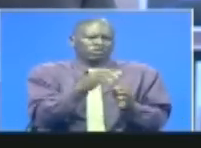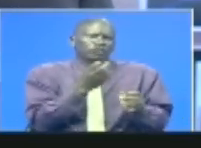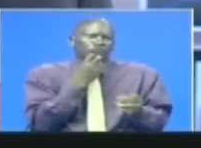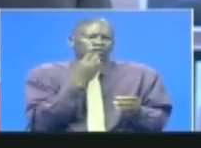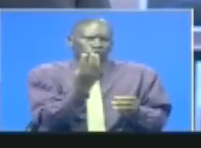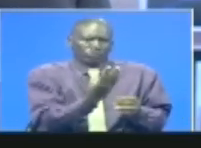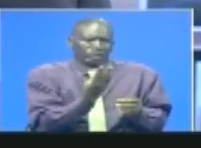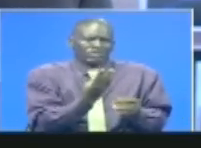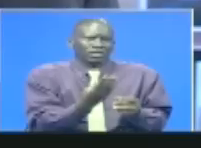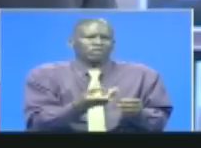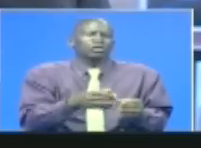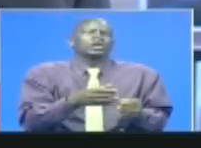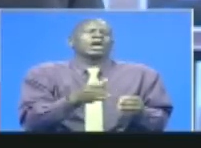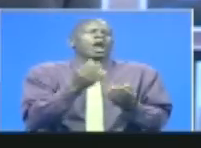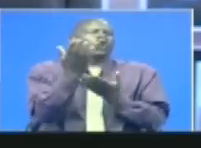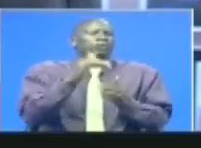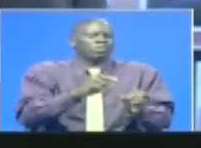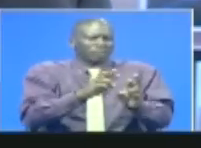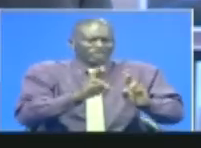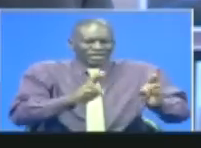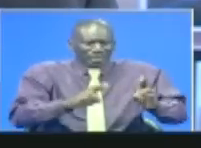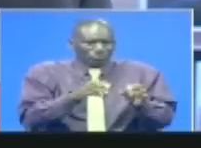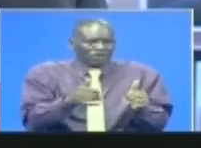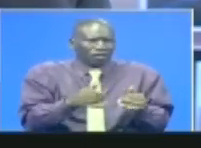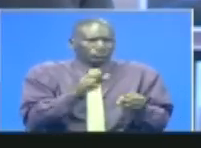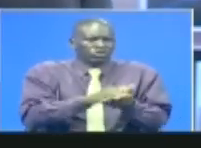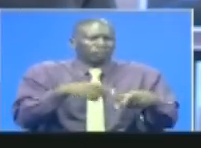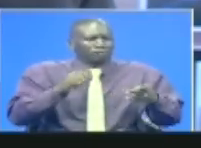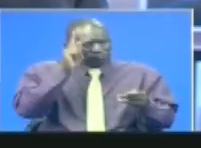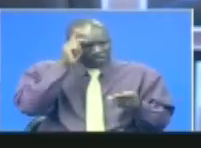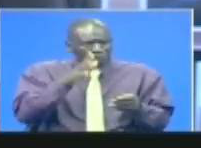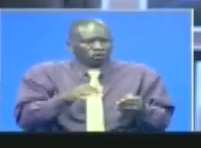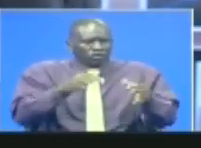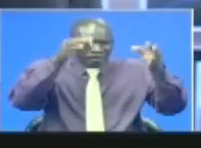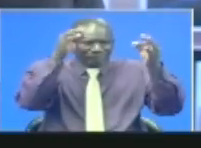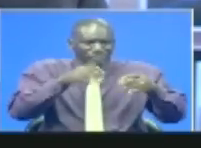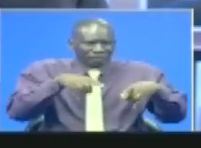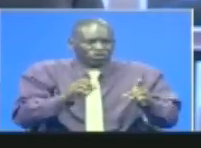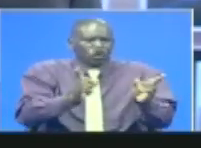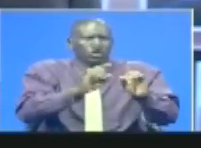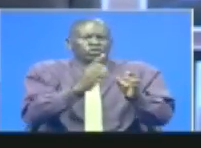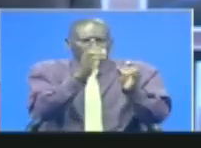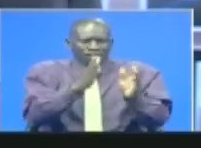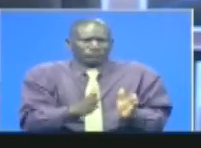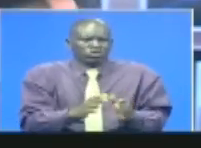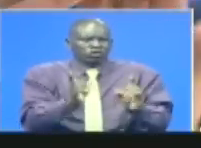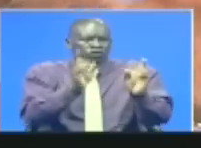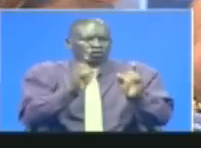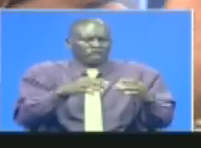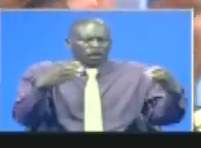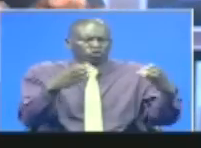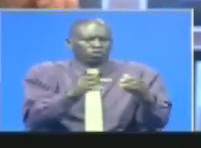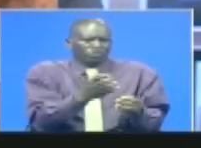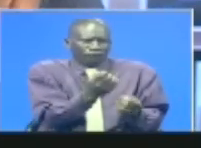Wednesday, we shall be properly prepared so that the people of Kiambu will decide. Not one person, not a group of a